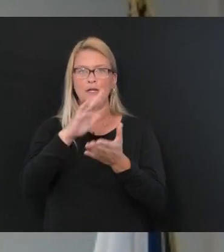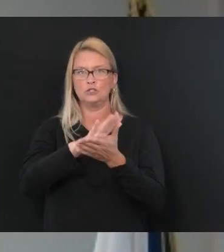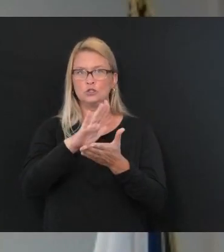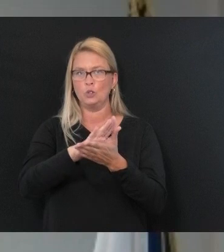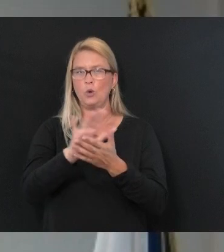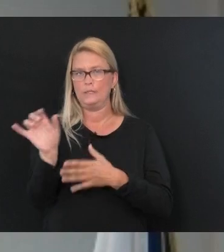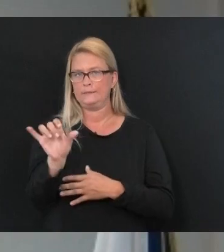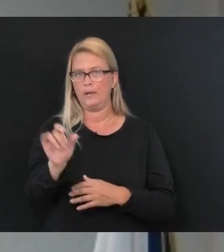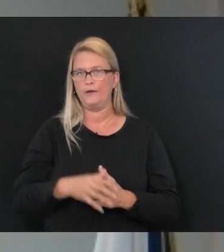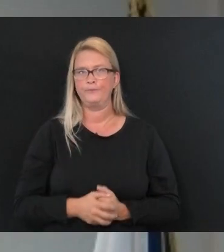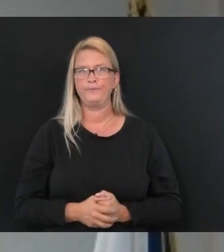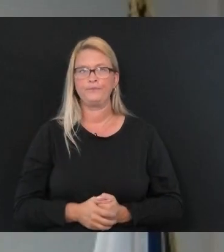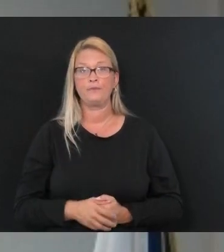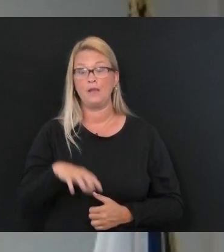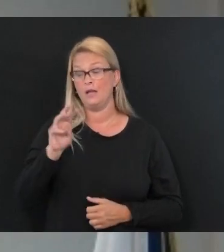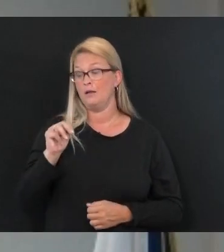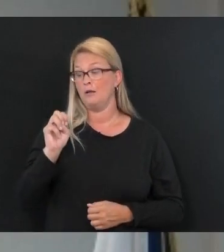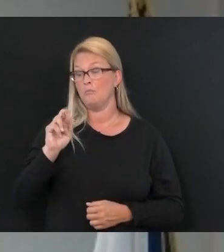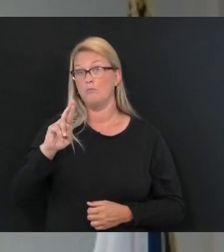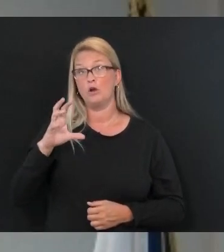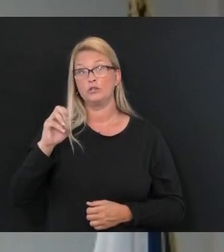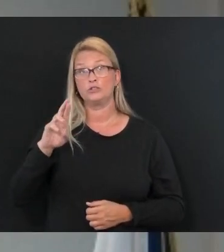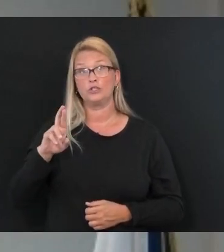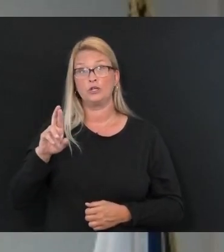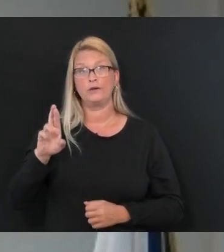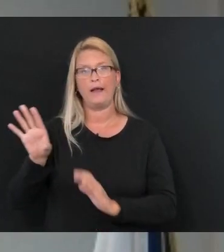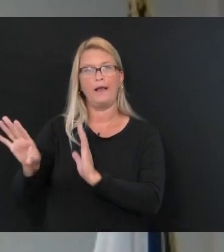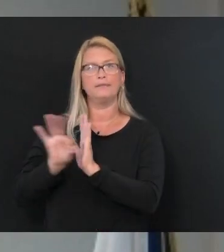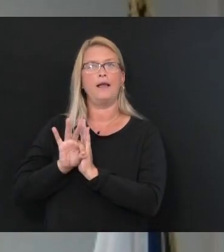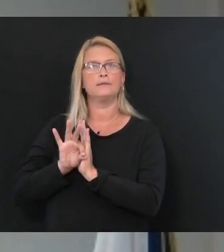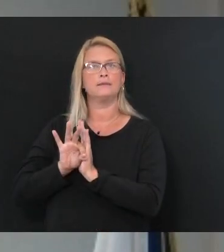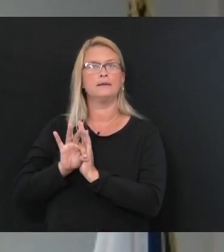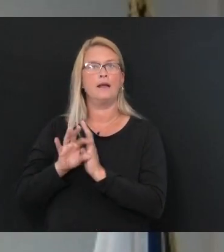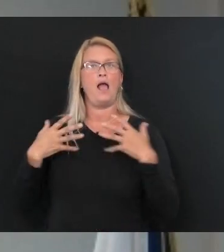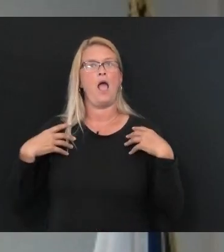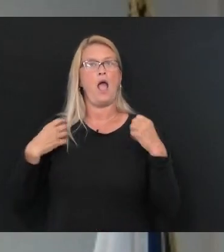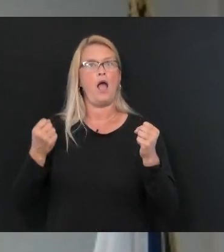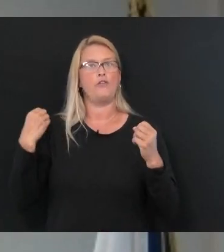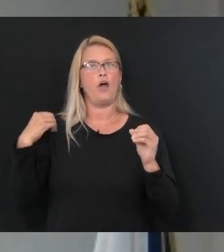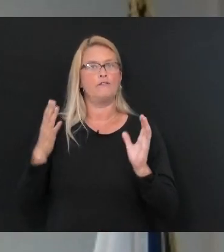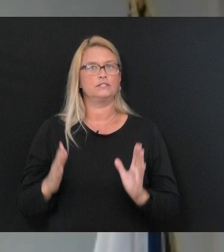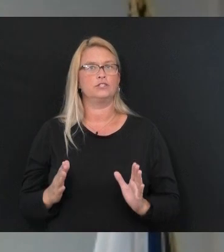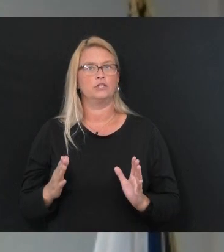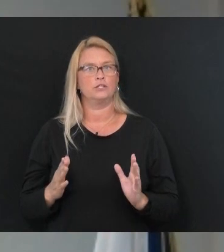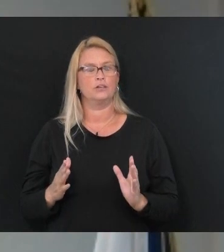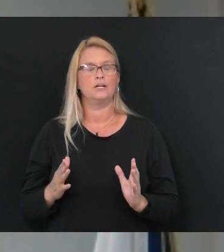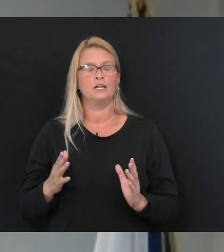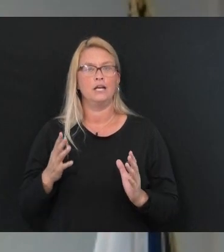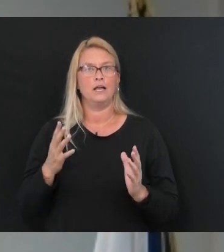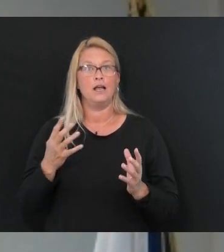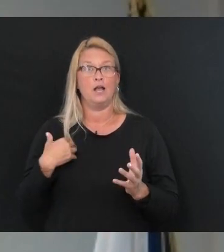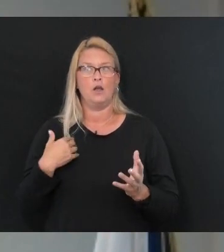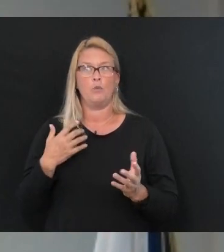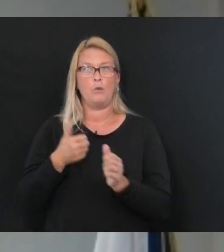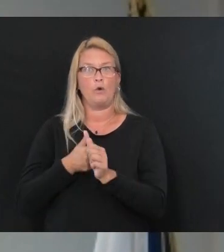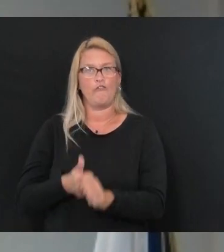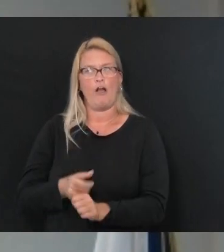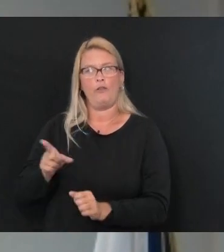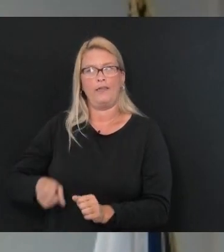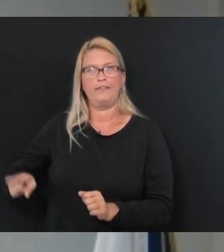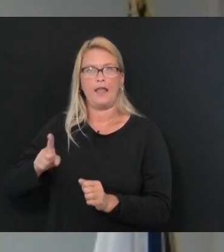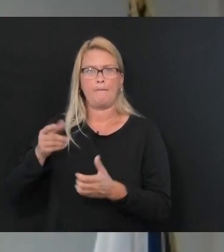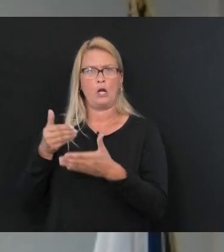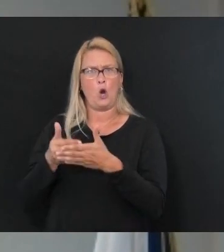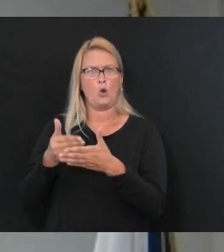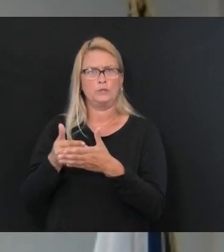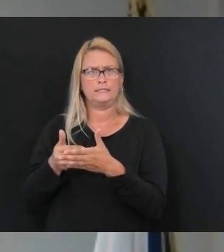quick. But Mercer County did elect a health officer, and they'll make those announcements. But I did want to bring that up because we were following them very closely, but